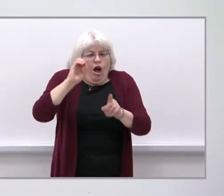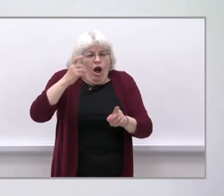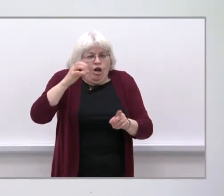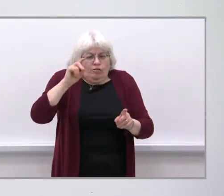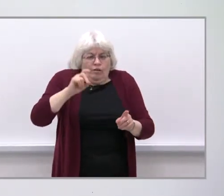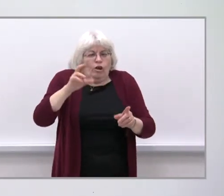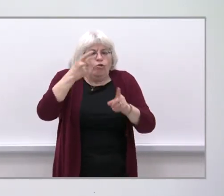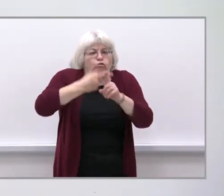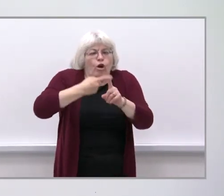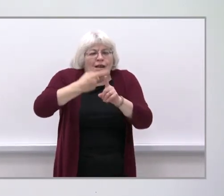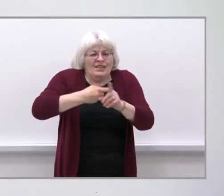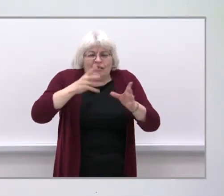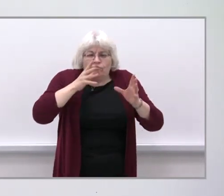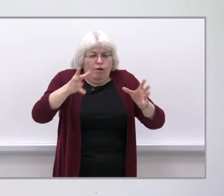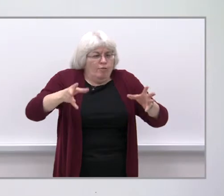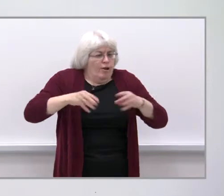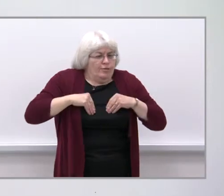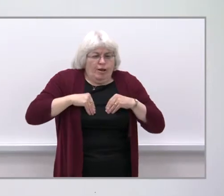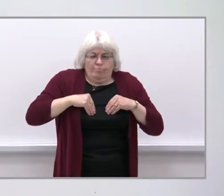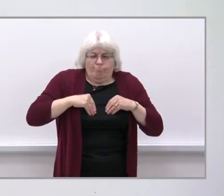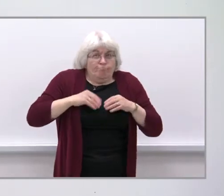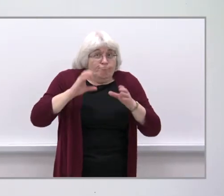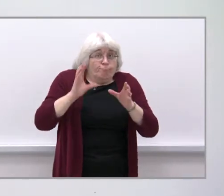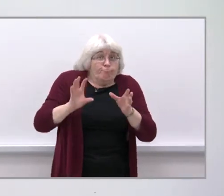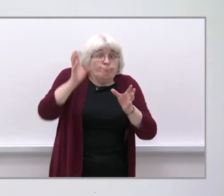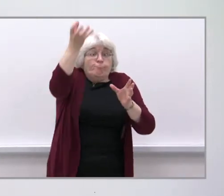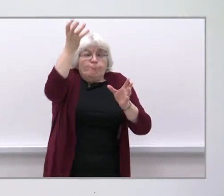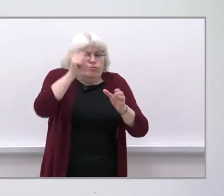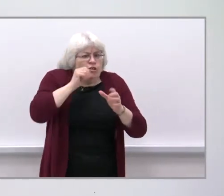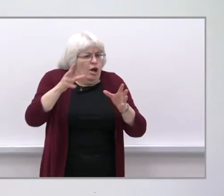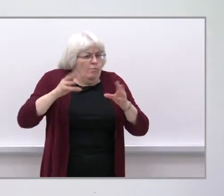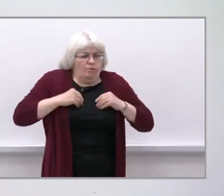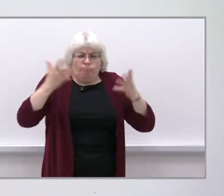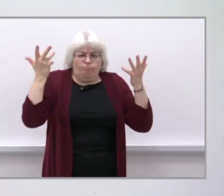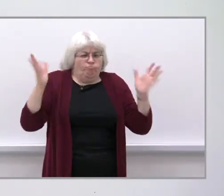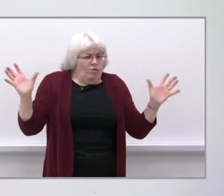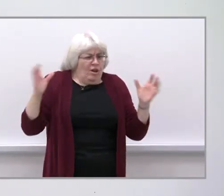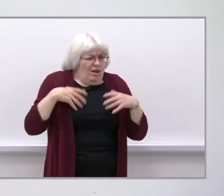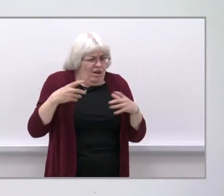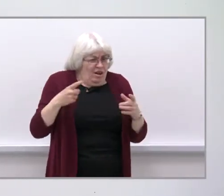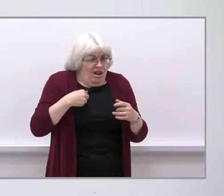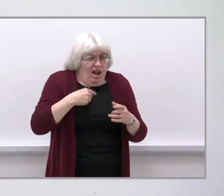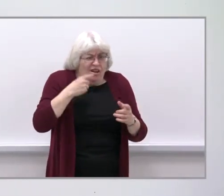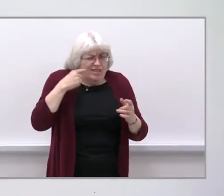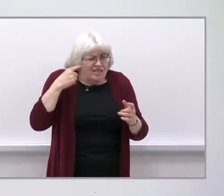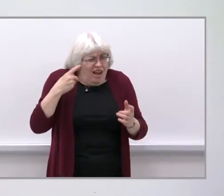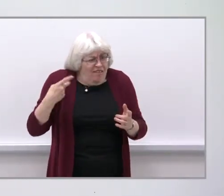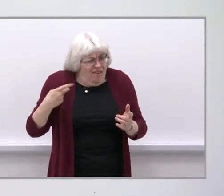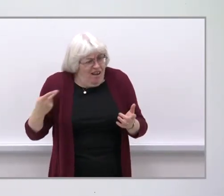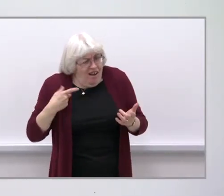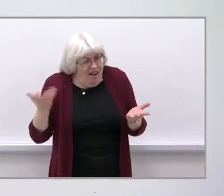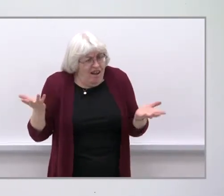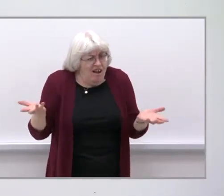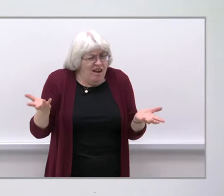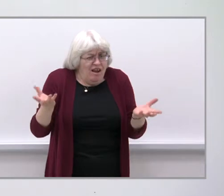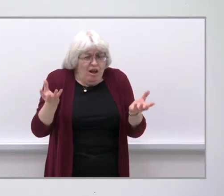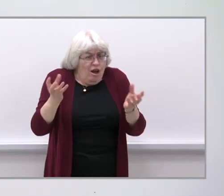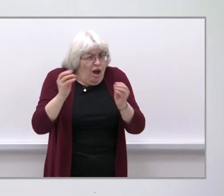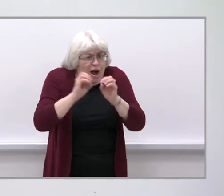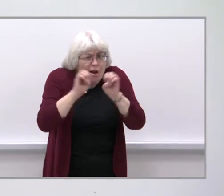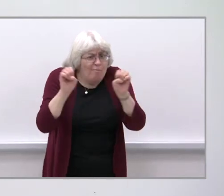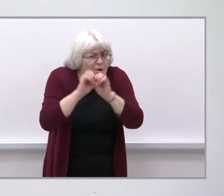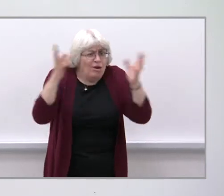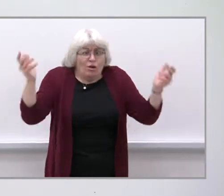And the Oxford rental office would not accommodate us. They said they did, did not want to do that. And I said,